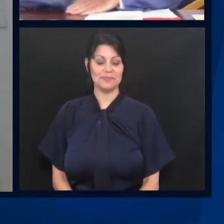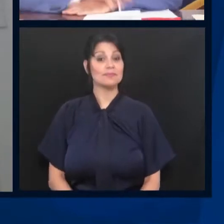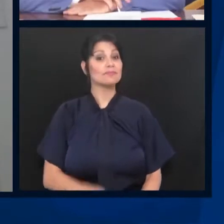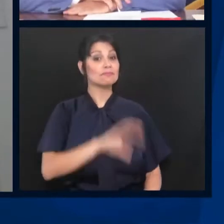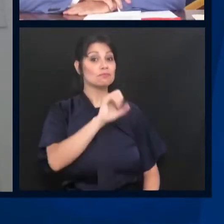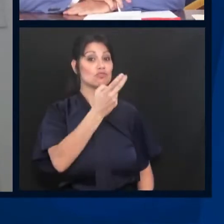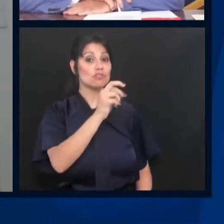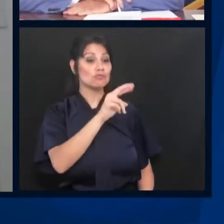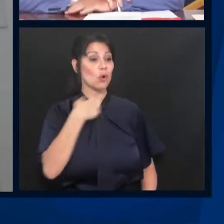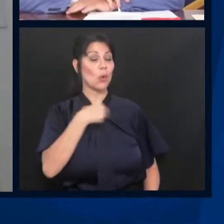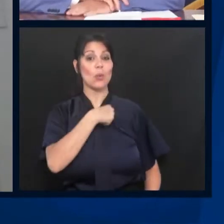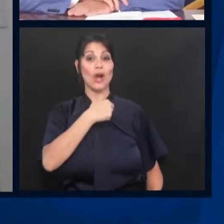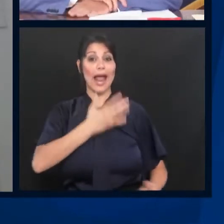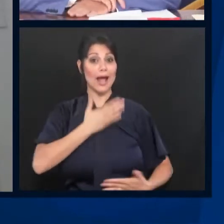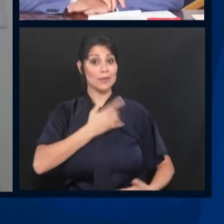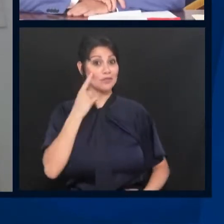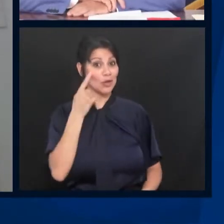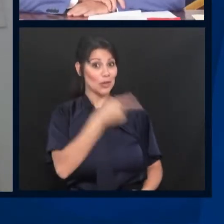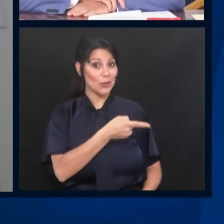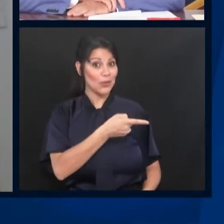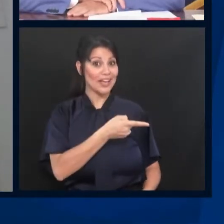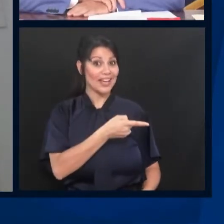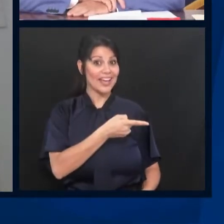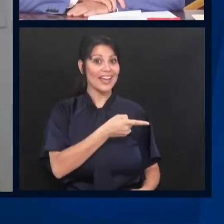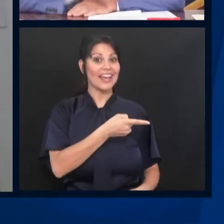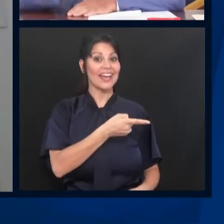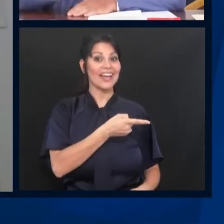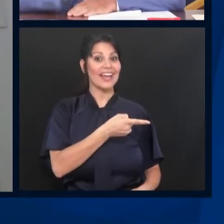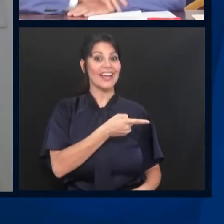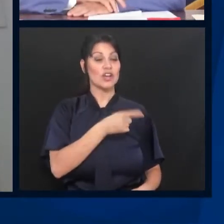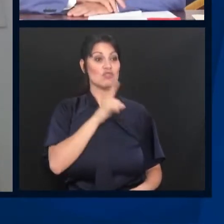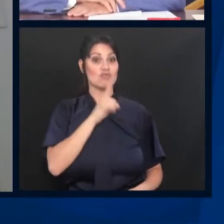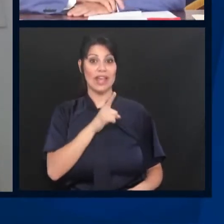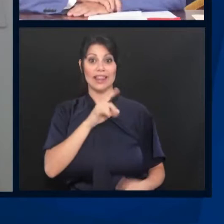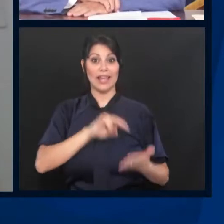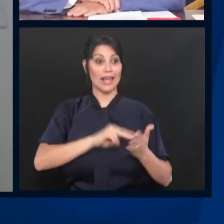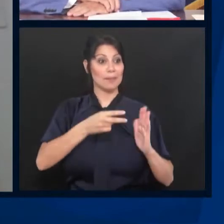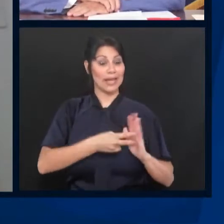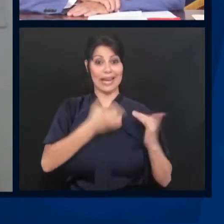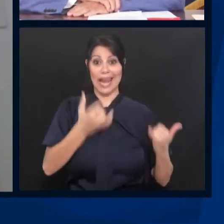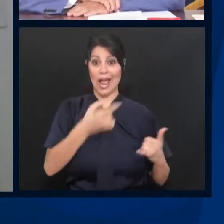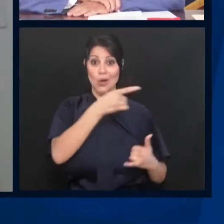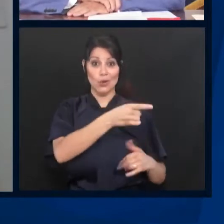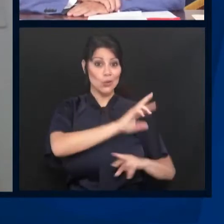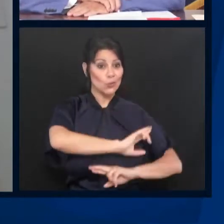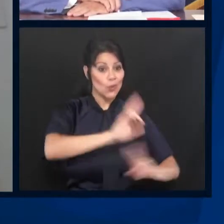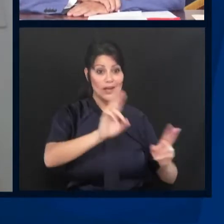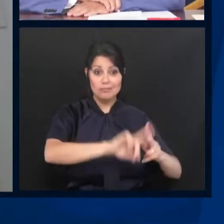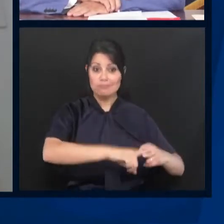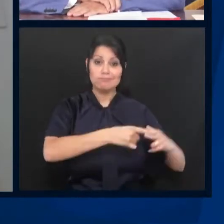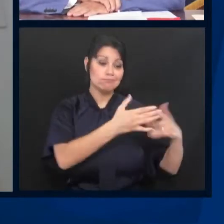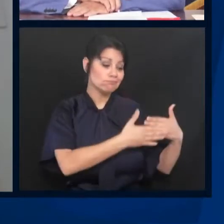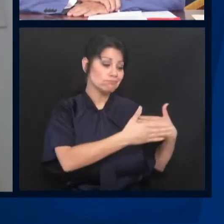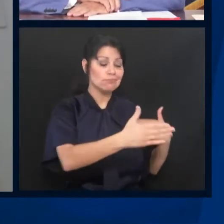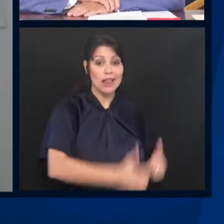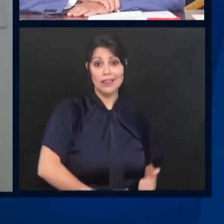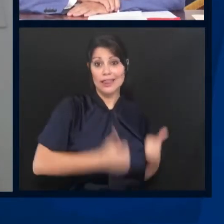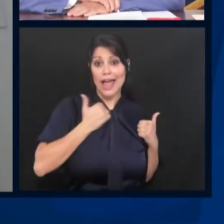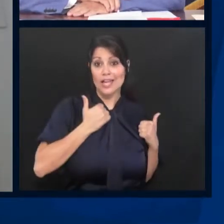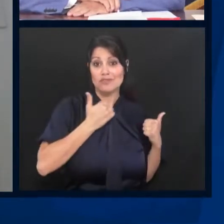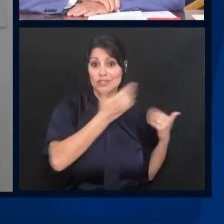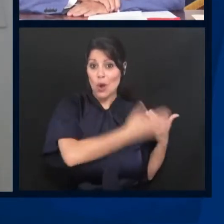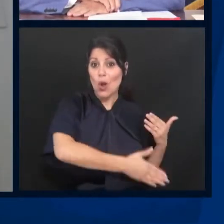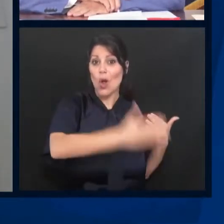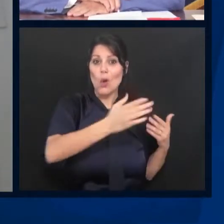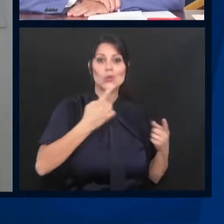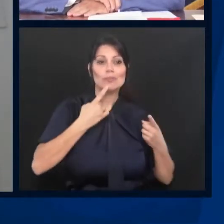Christopher, we're happy for you, and you're on your way in your life, and just go do great